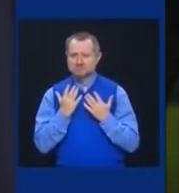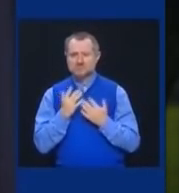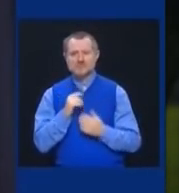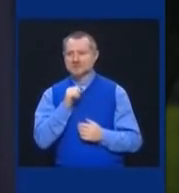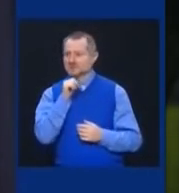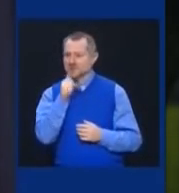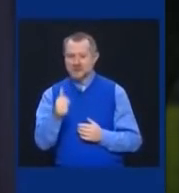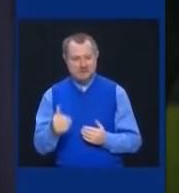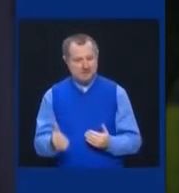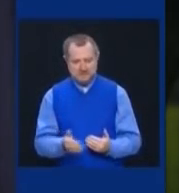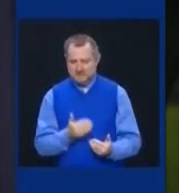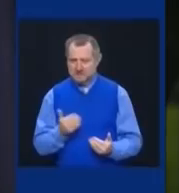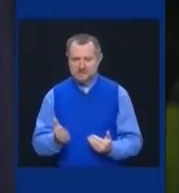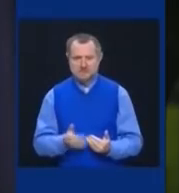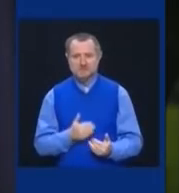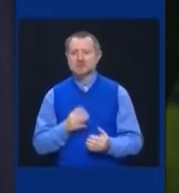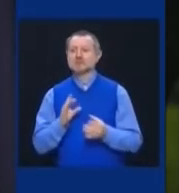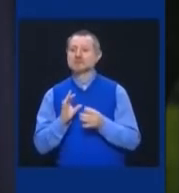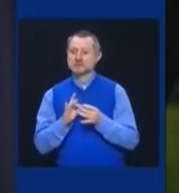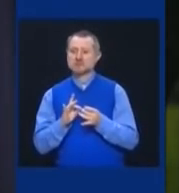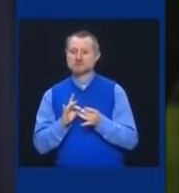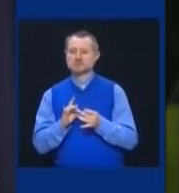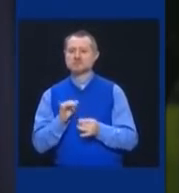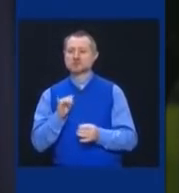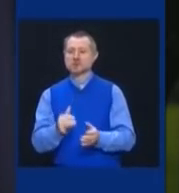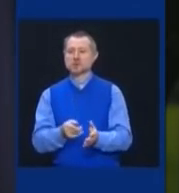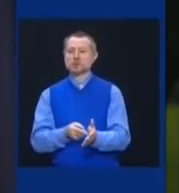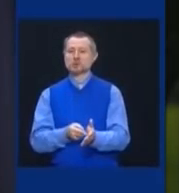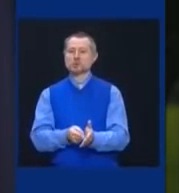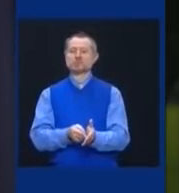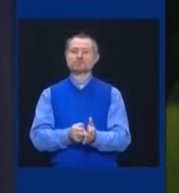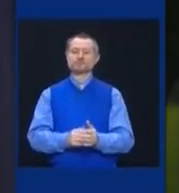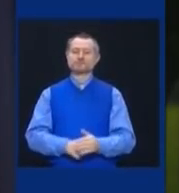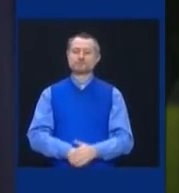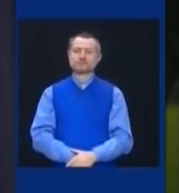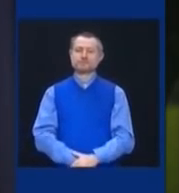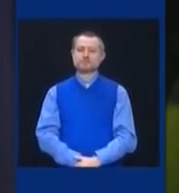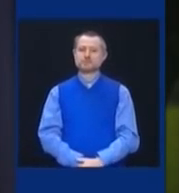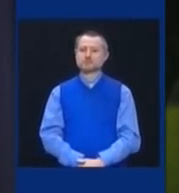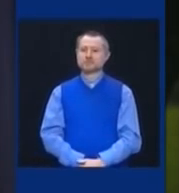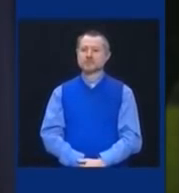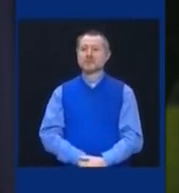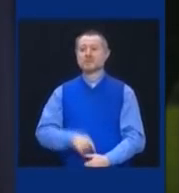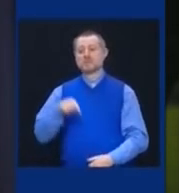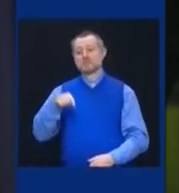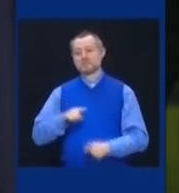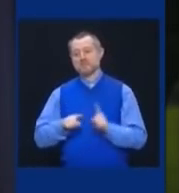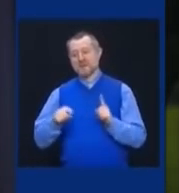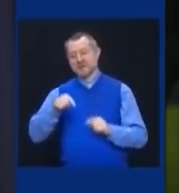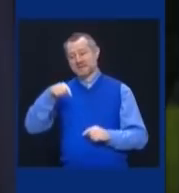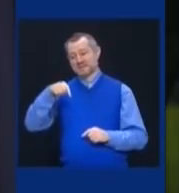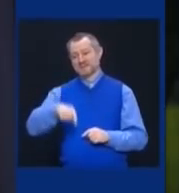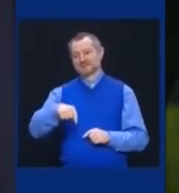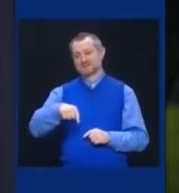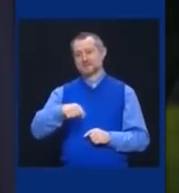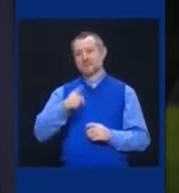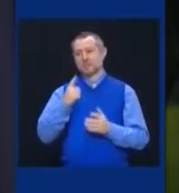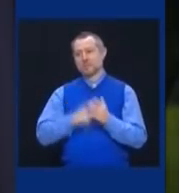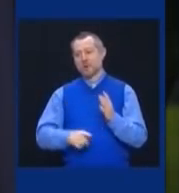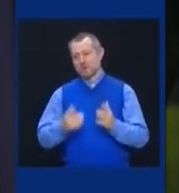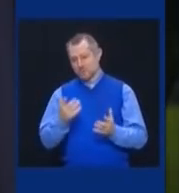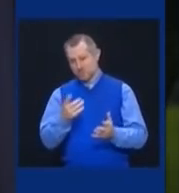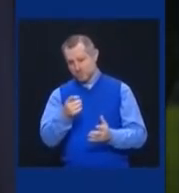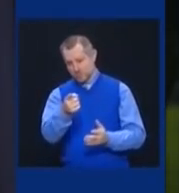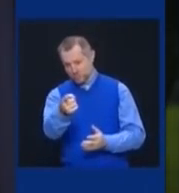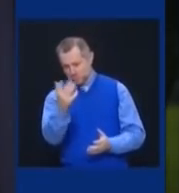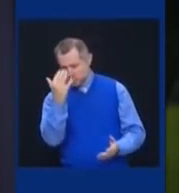to say. Mm-hmm. But that's the truth. Yeah, it's true. But this is what I want you to know. Mm-hmm. And I want you to